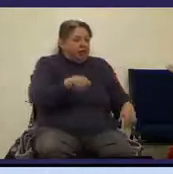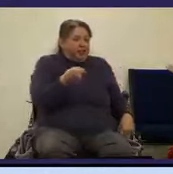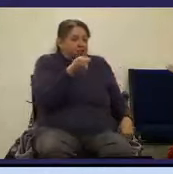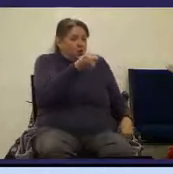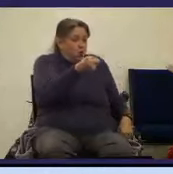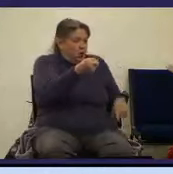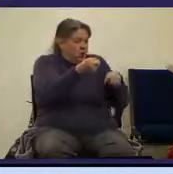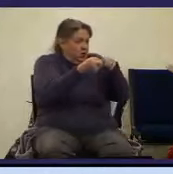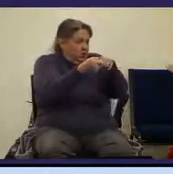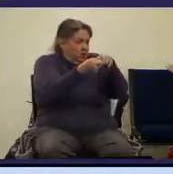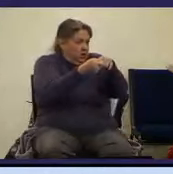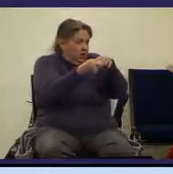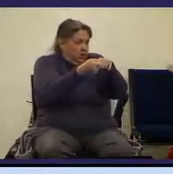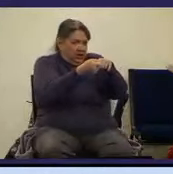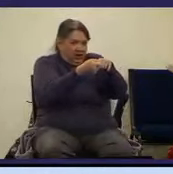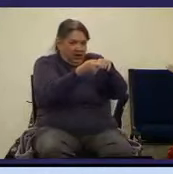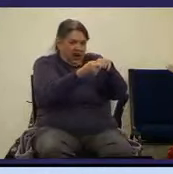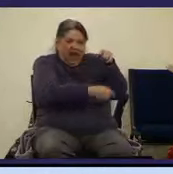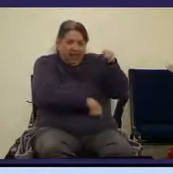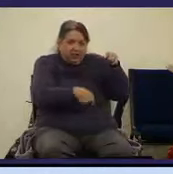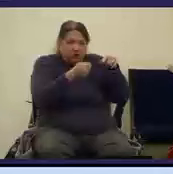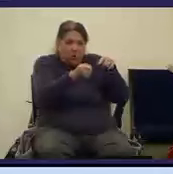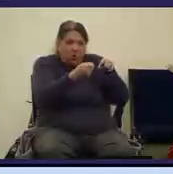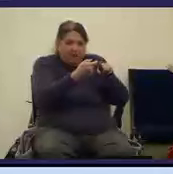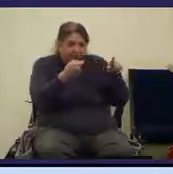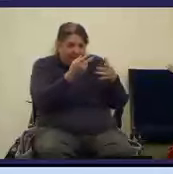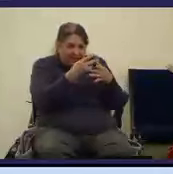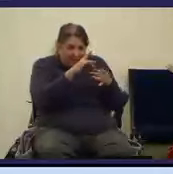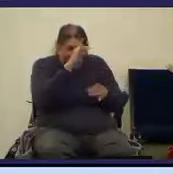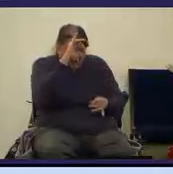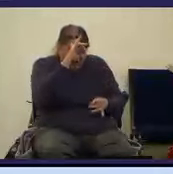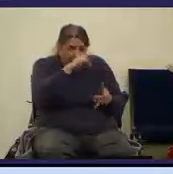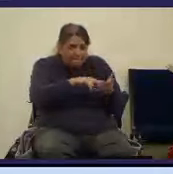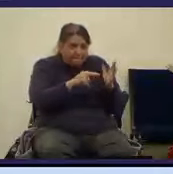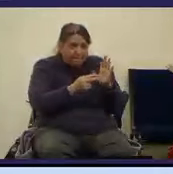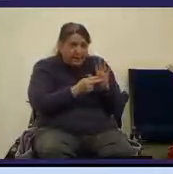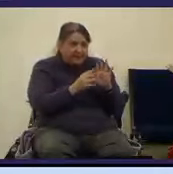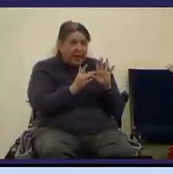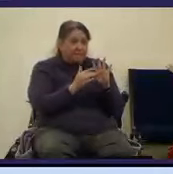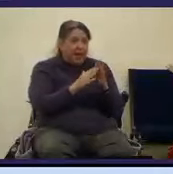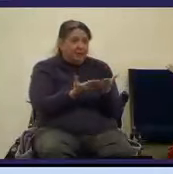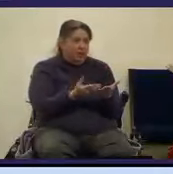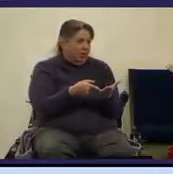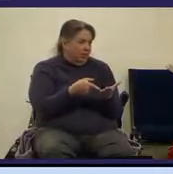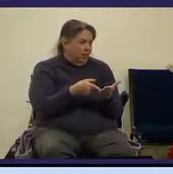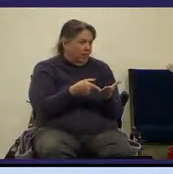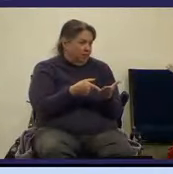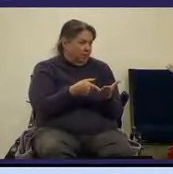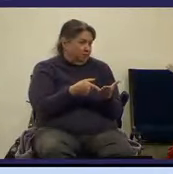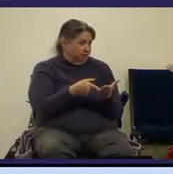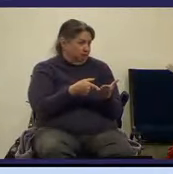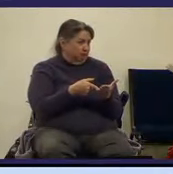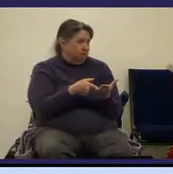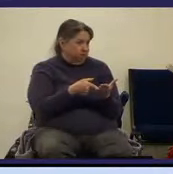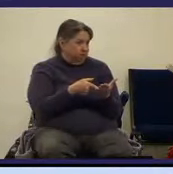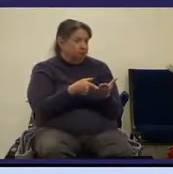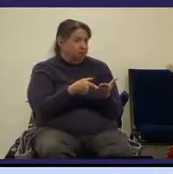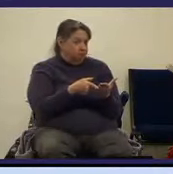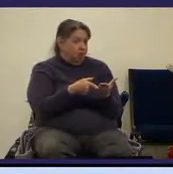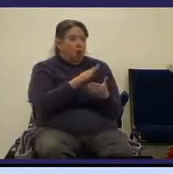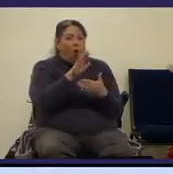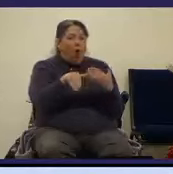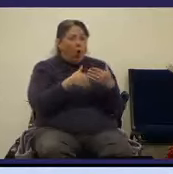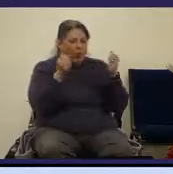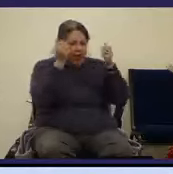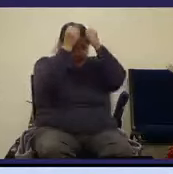God. That's the only, right? We spoke about it being the only offensive weapon of the six pieces of the armor. And so if it's the